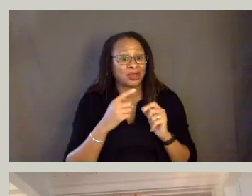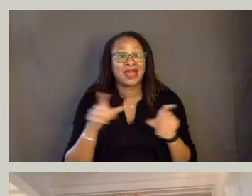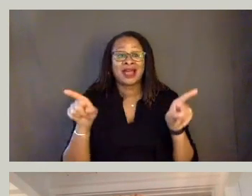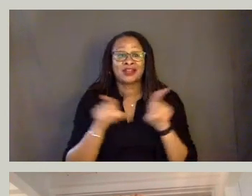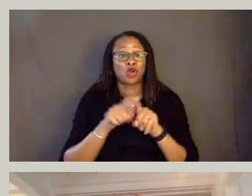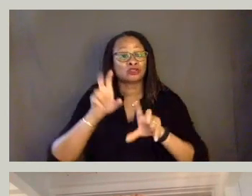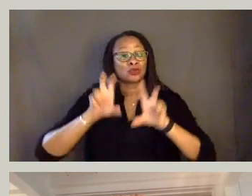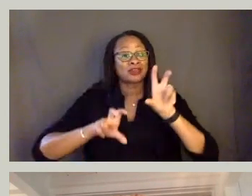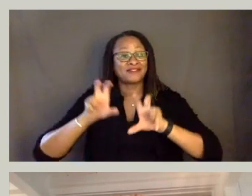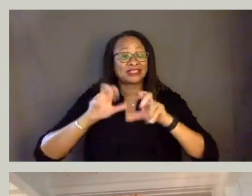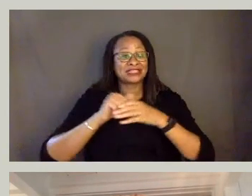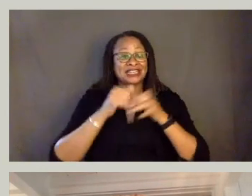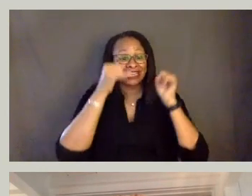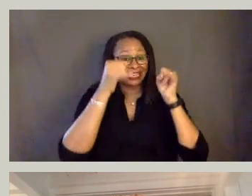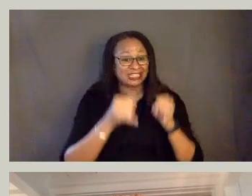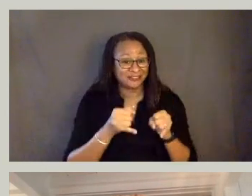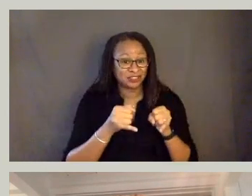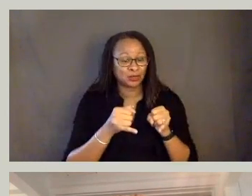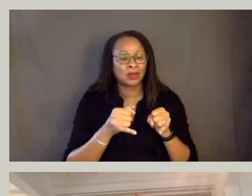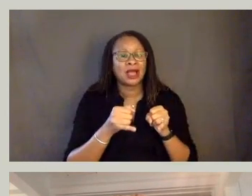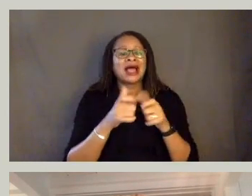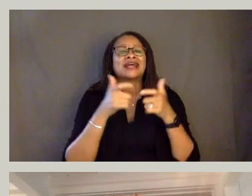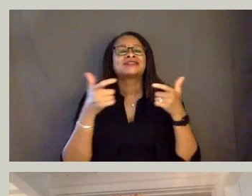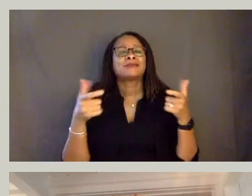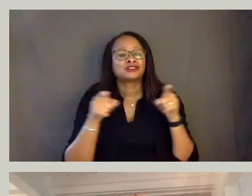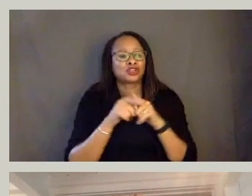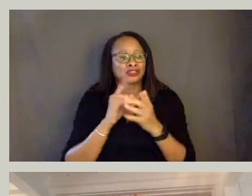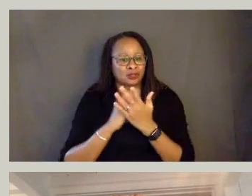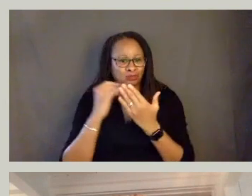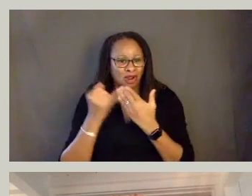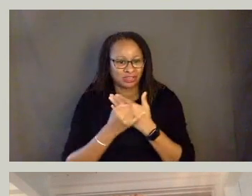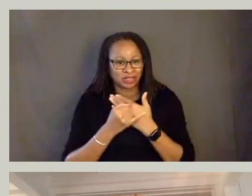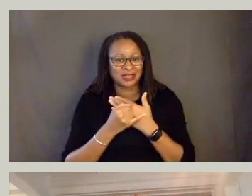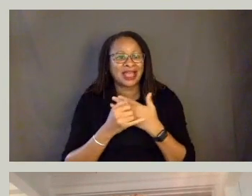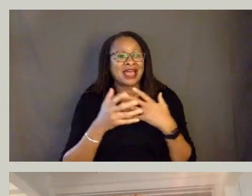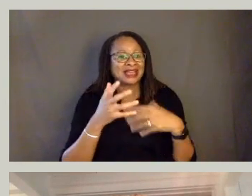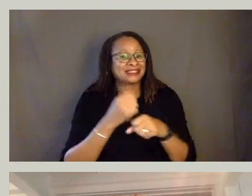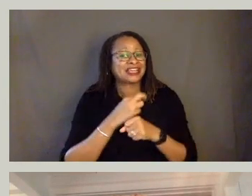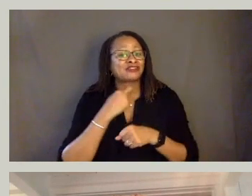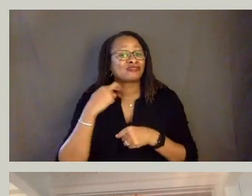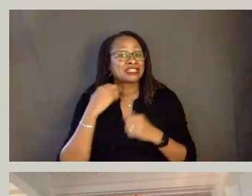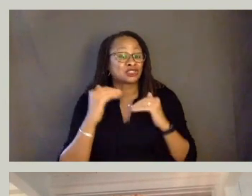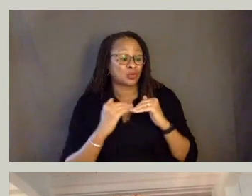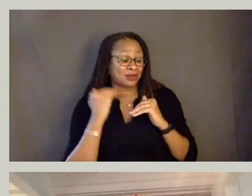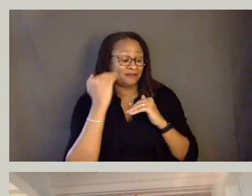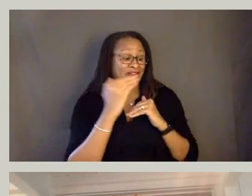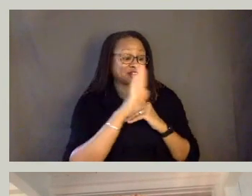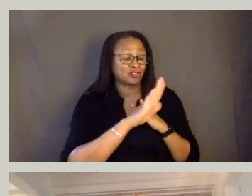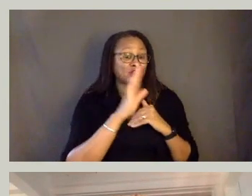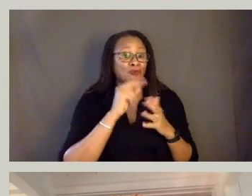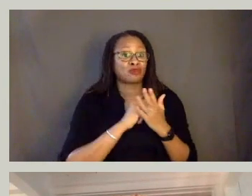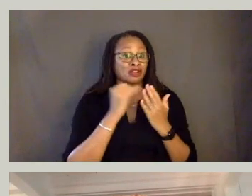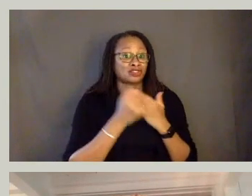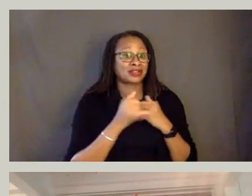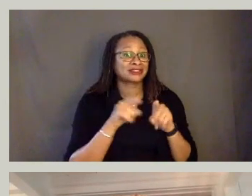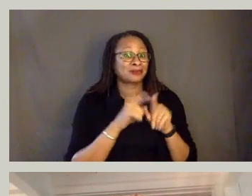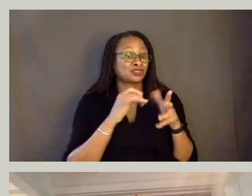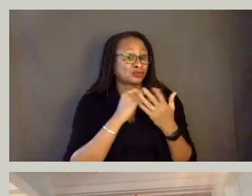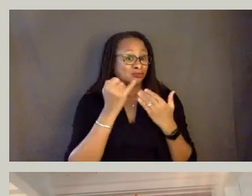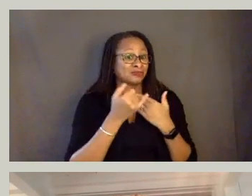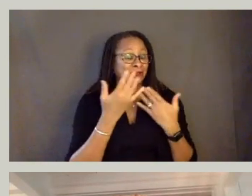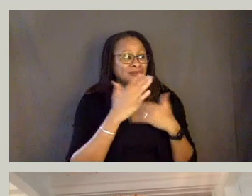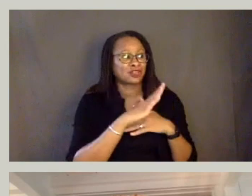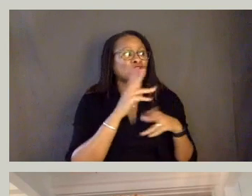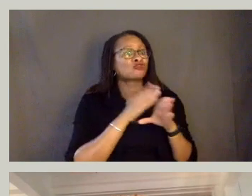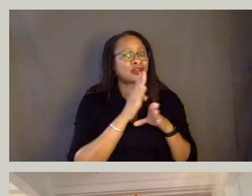granted to. And then also of investing in the individual as much as the project and taking risks to advance their practice as much as